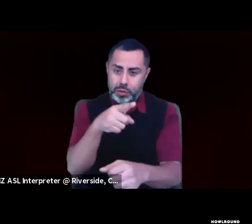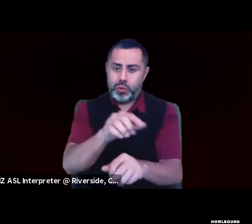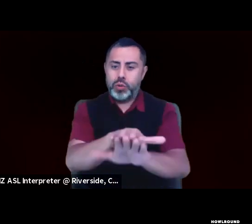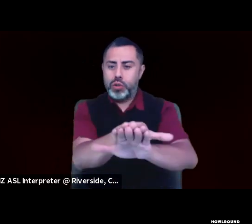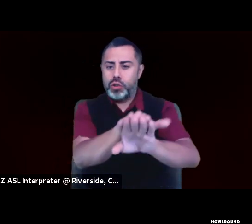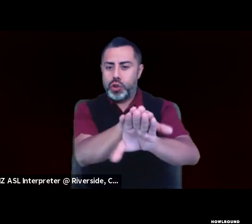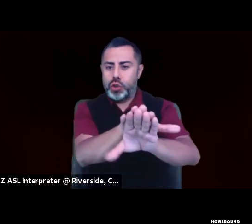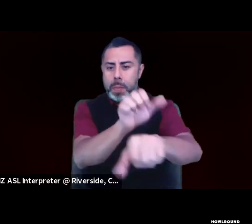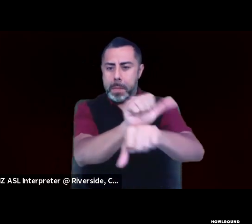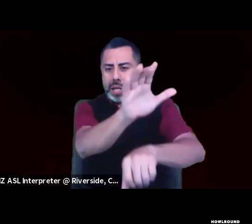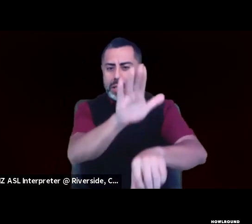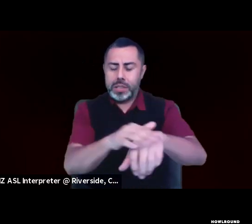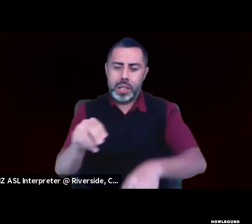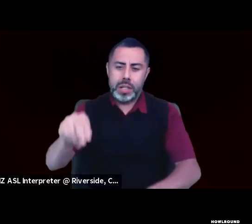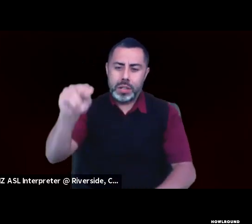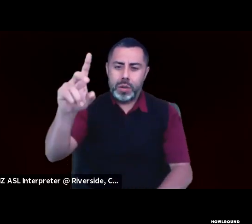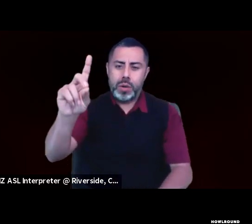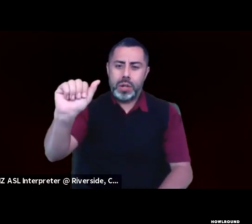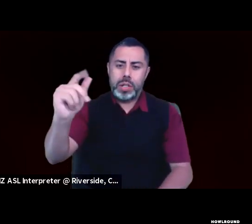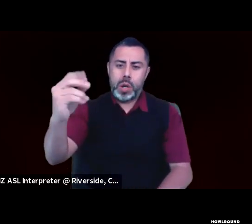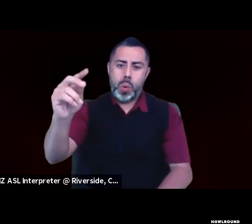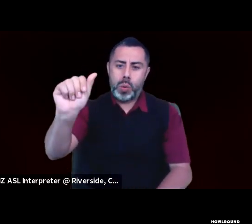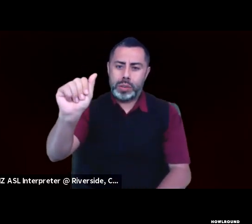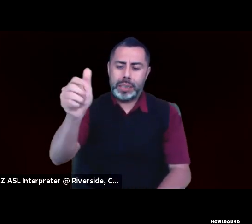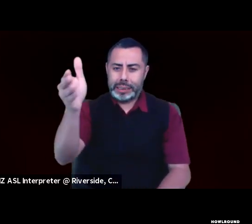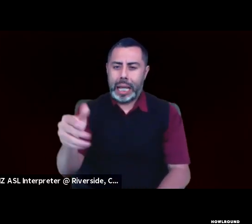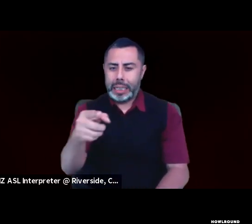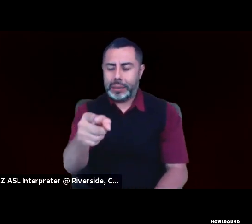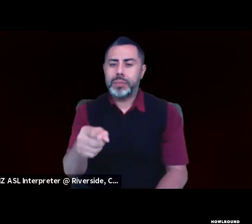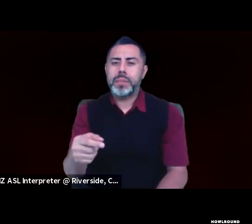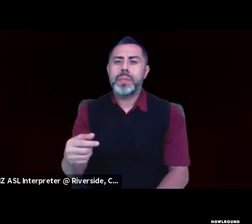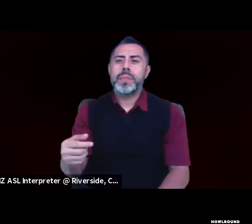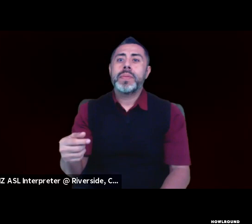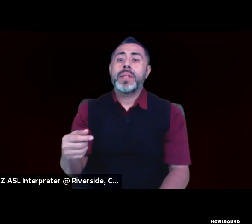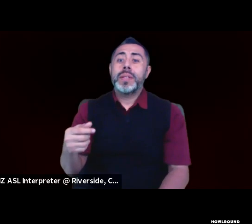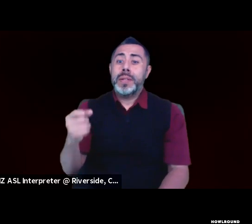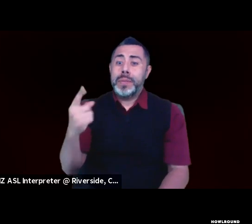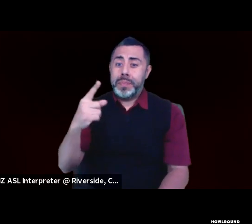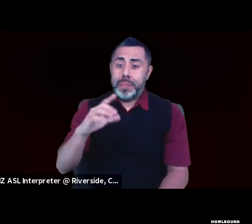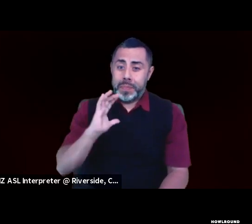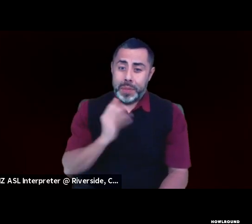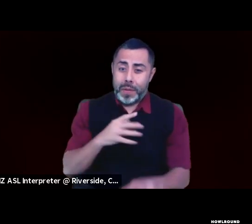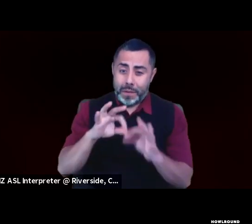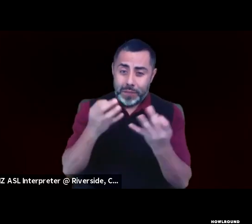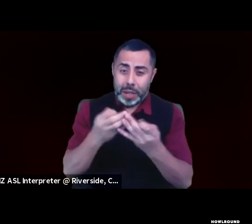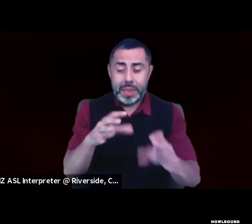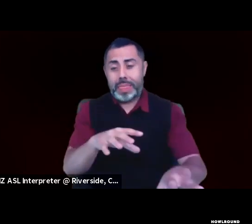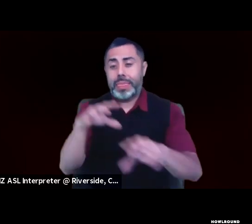There's a lot of access that our family has had when they left community and